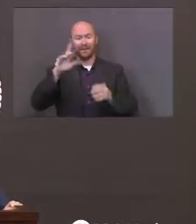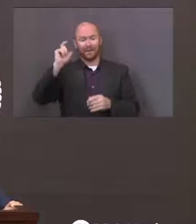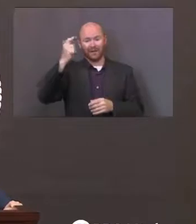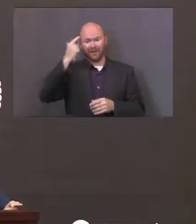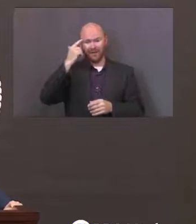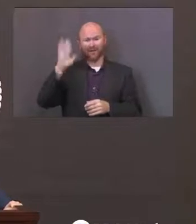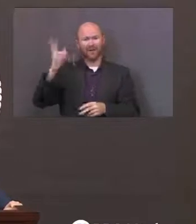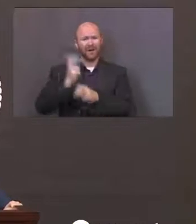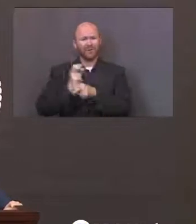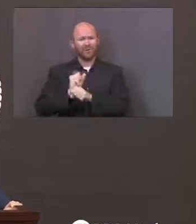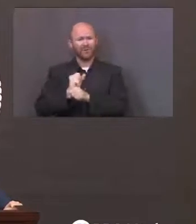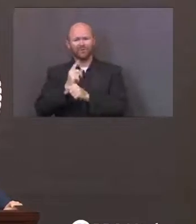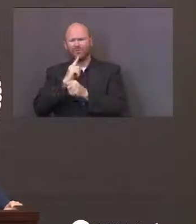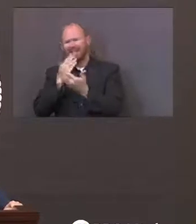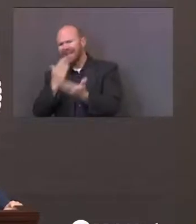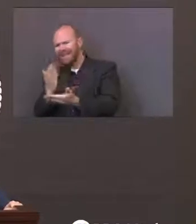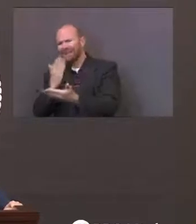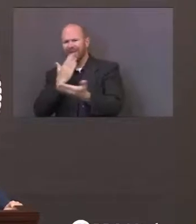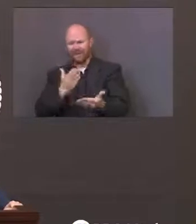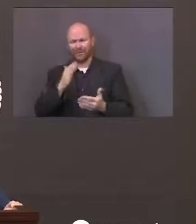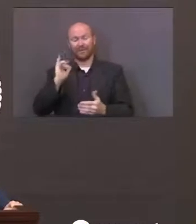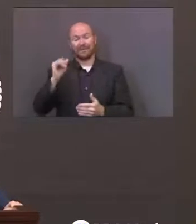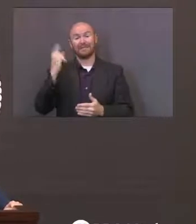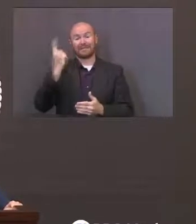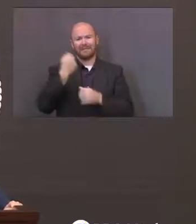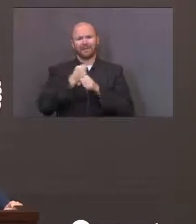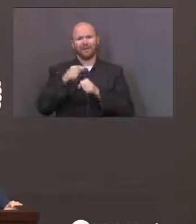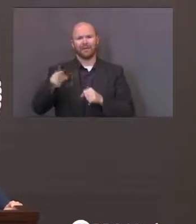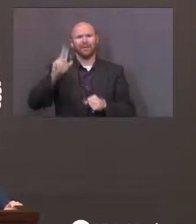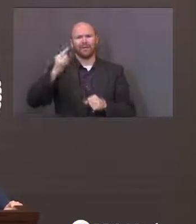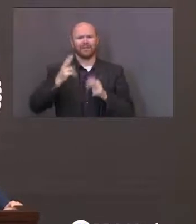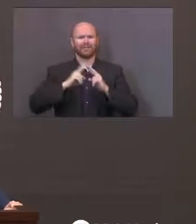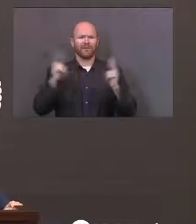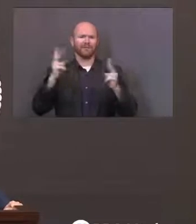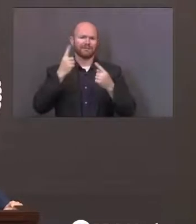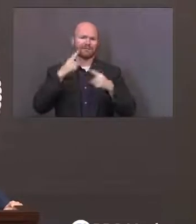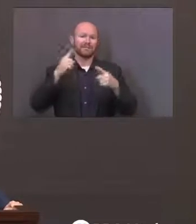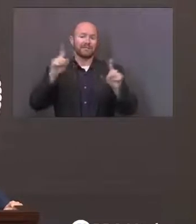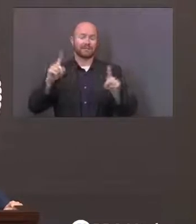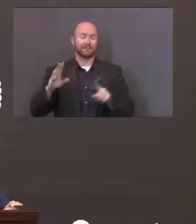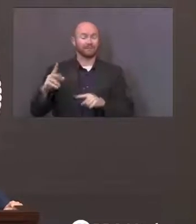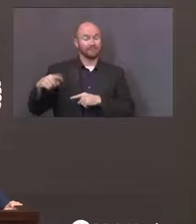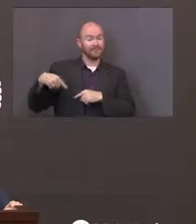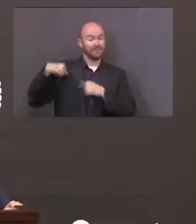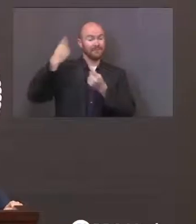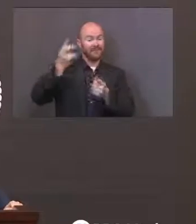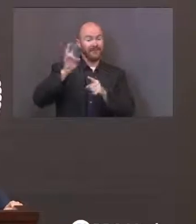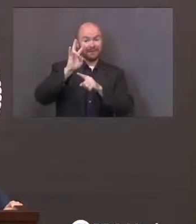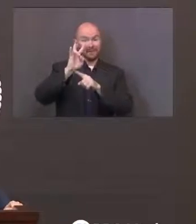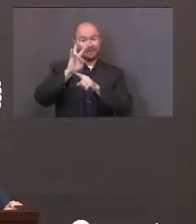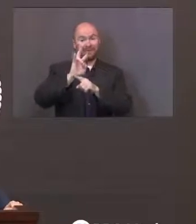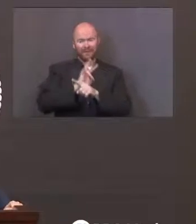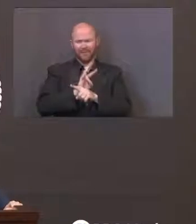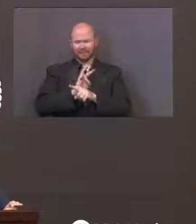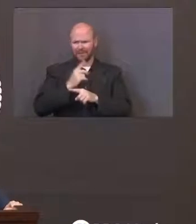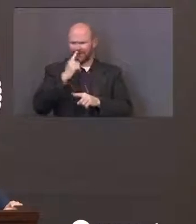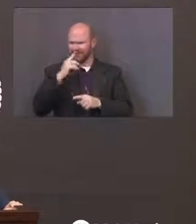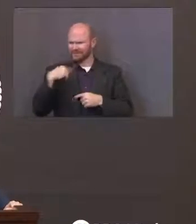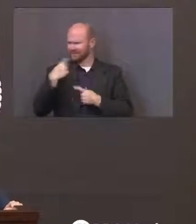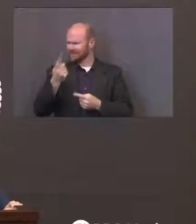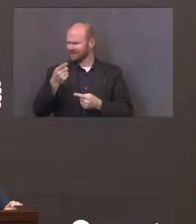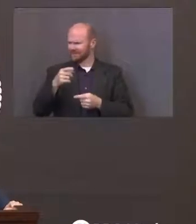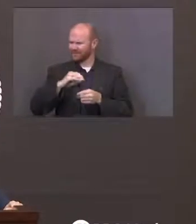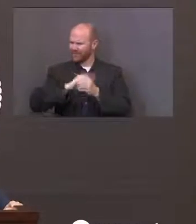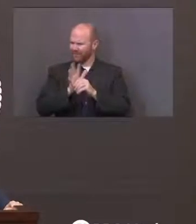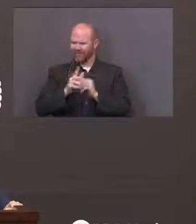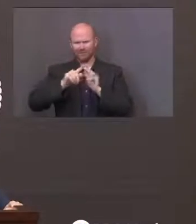things that has made Utah so successful. As I think about the last 7 months, as the governor mentioned, how long it's been since